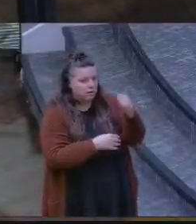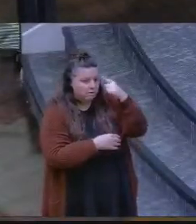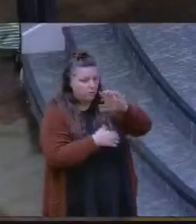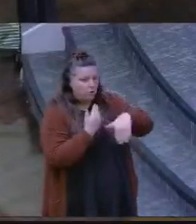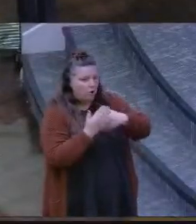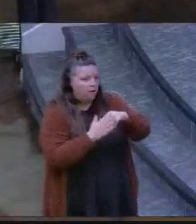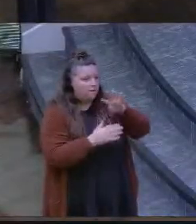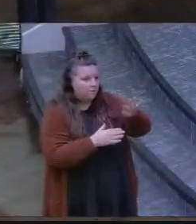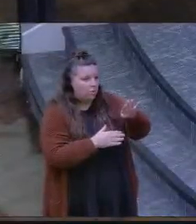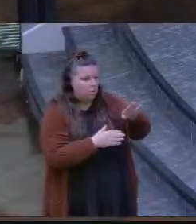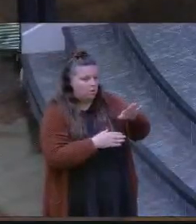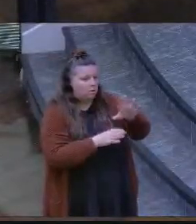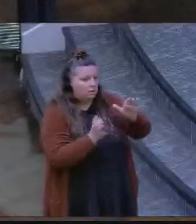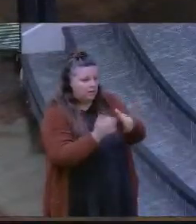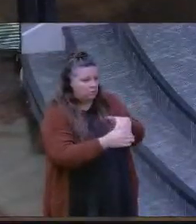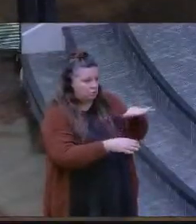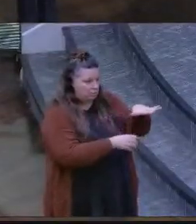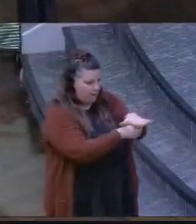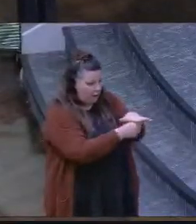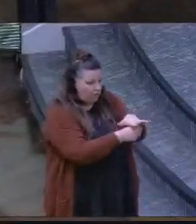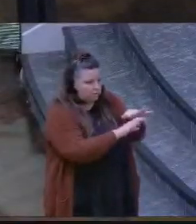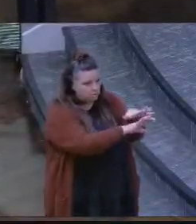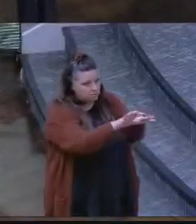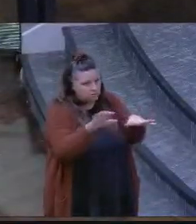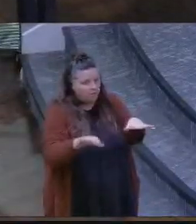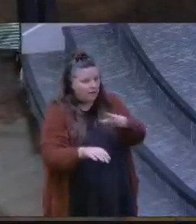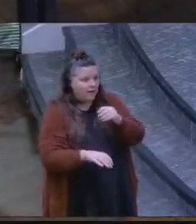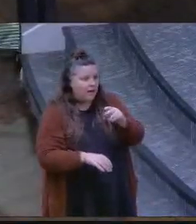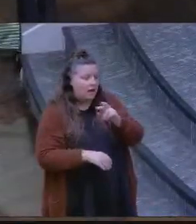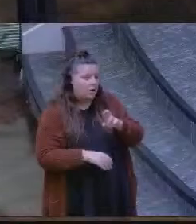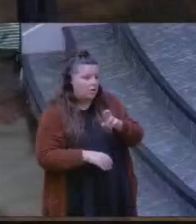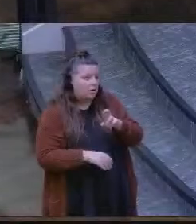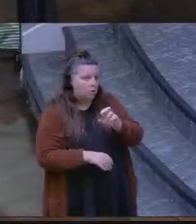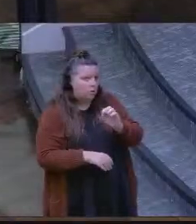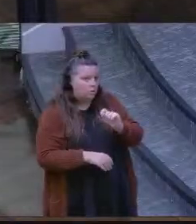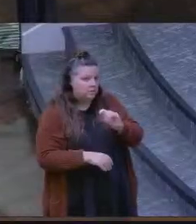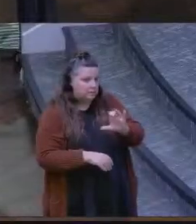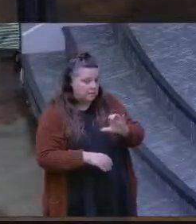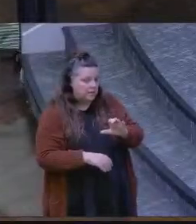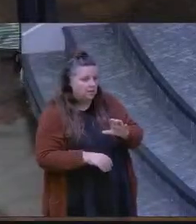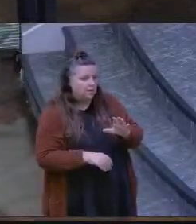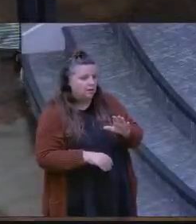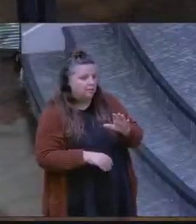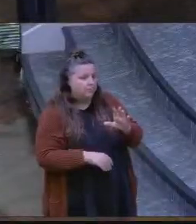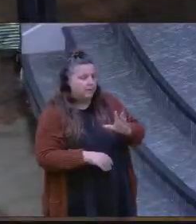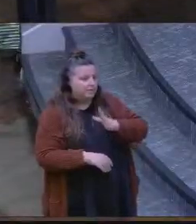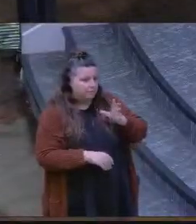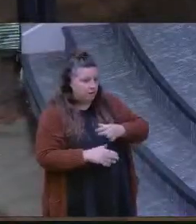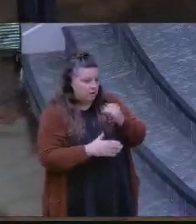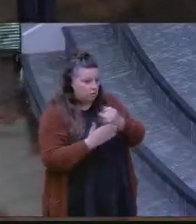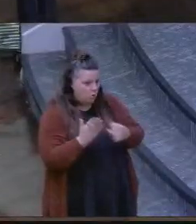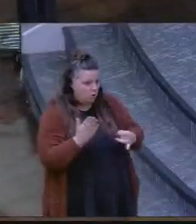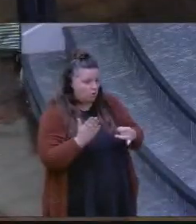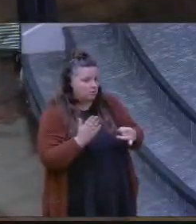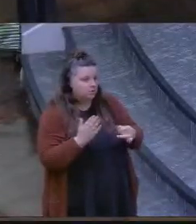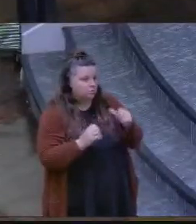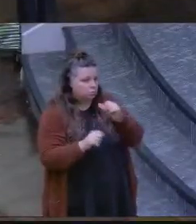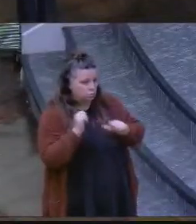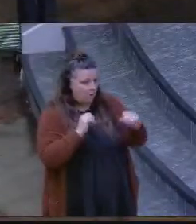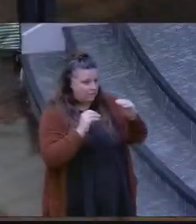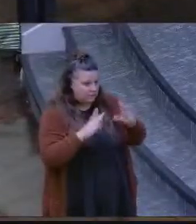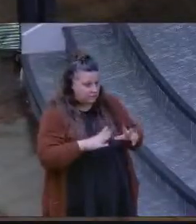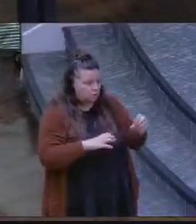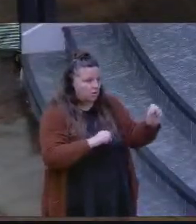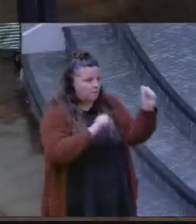then the ROTC, the fine arts, theater, and drama teachers side of the fine arts building moved into the modulars. The